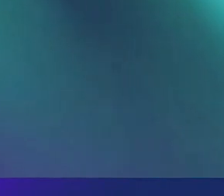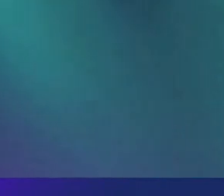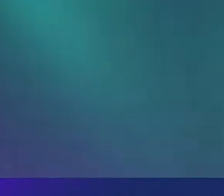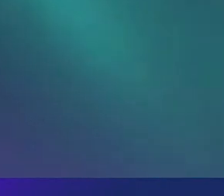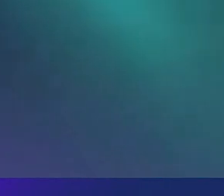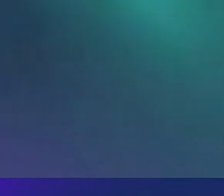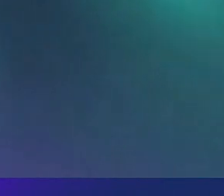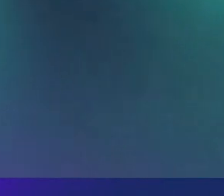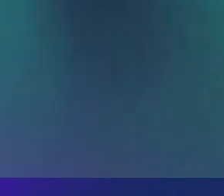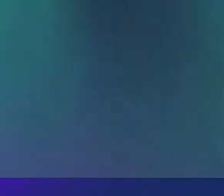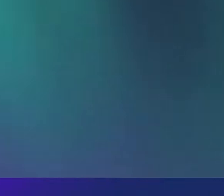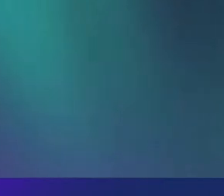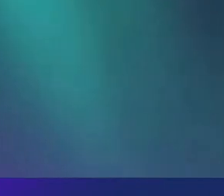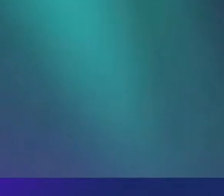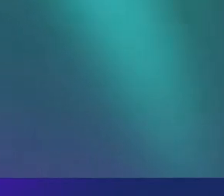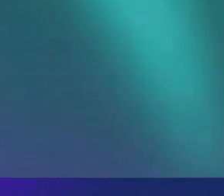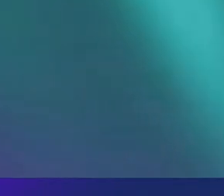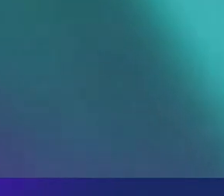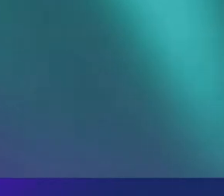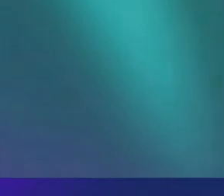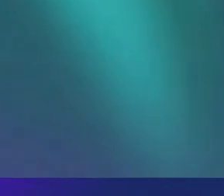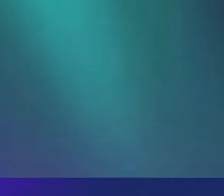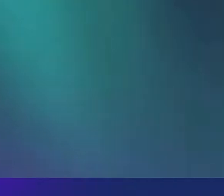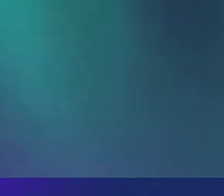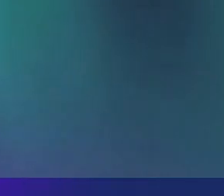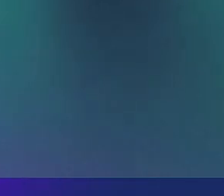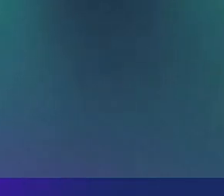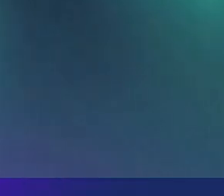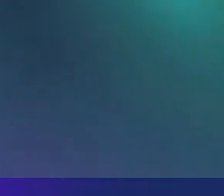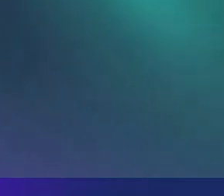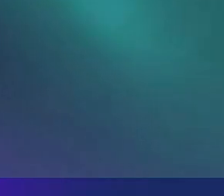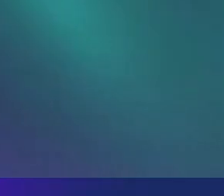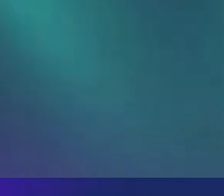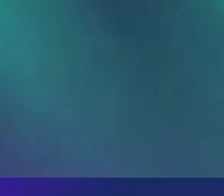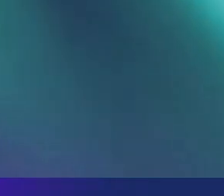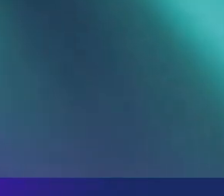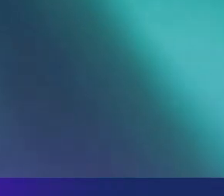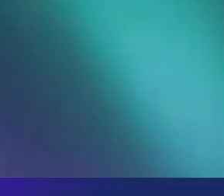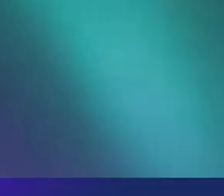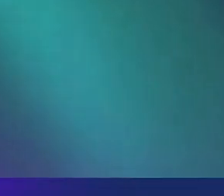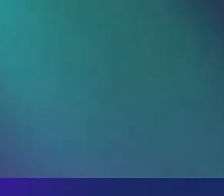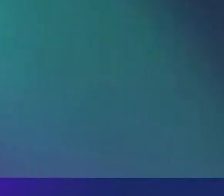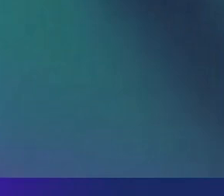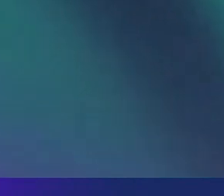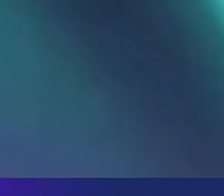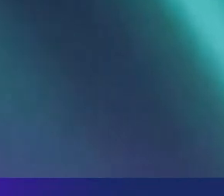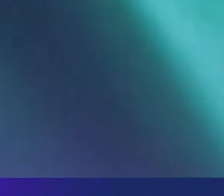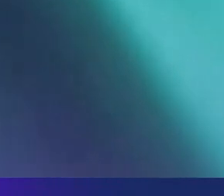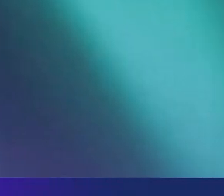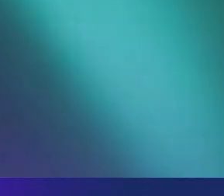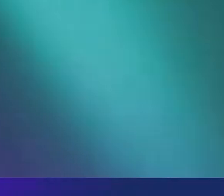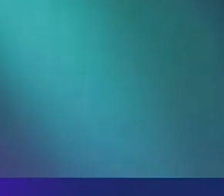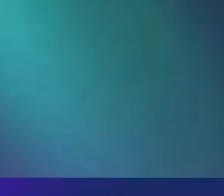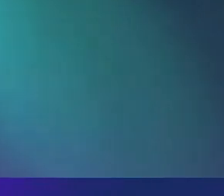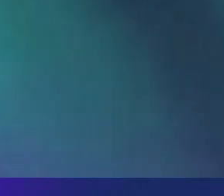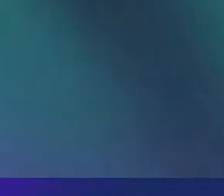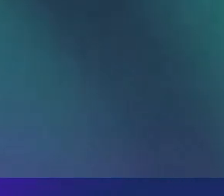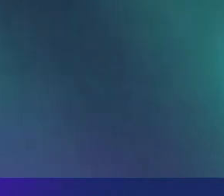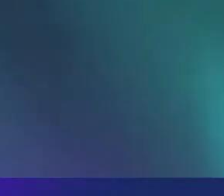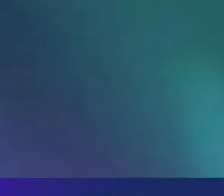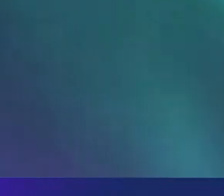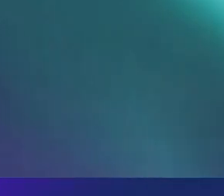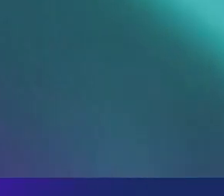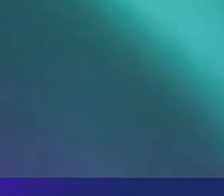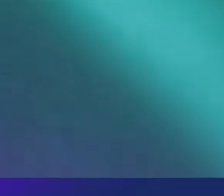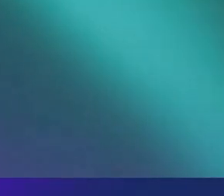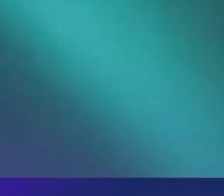the press briefing live. It's question time, and press colleagues, you heard the